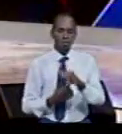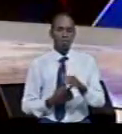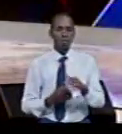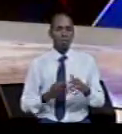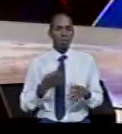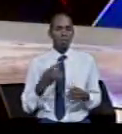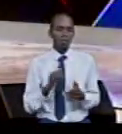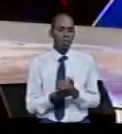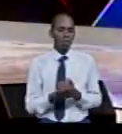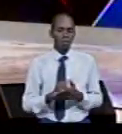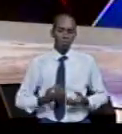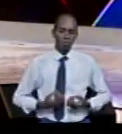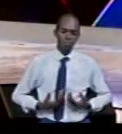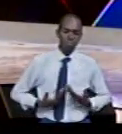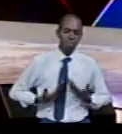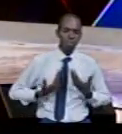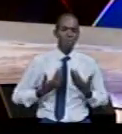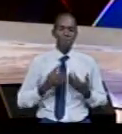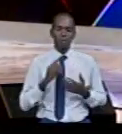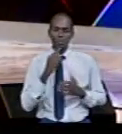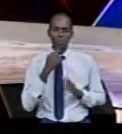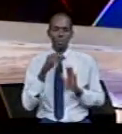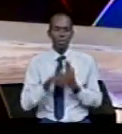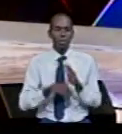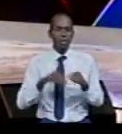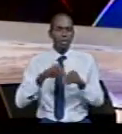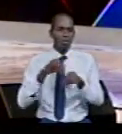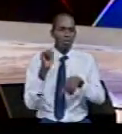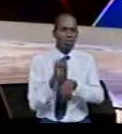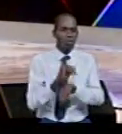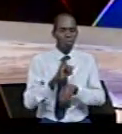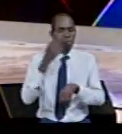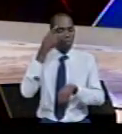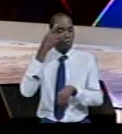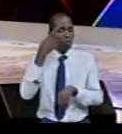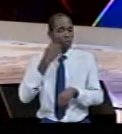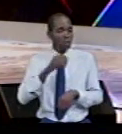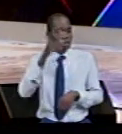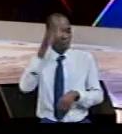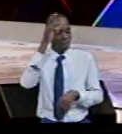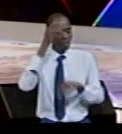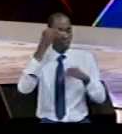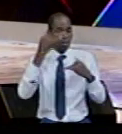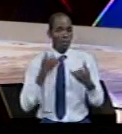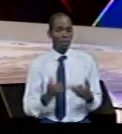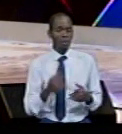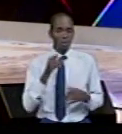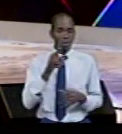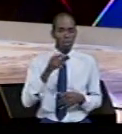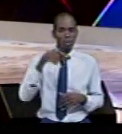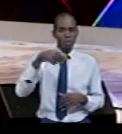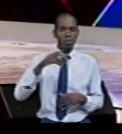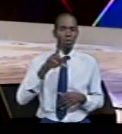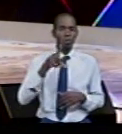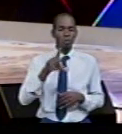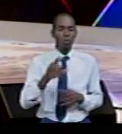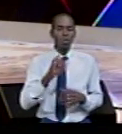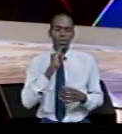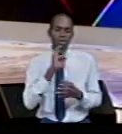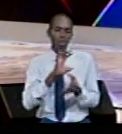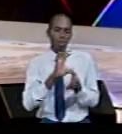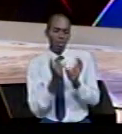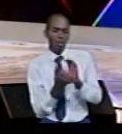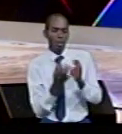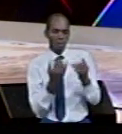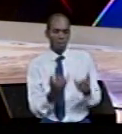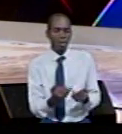the earnestness in working for the devil. Now he's converted, and he brought all his skill, all his